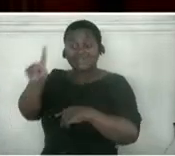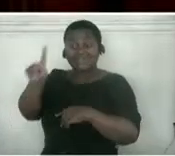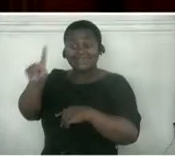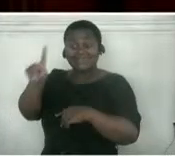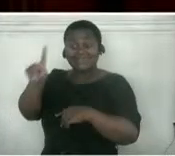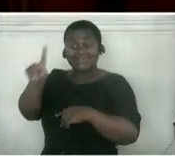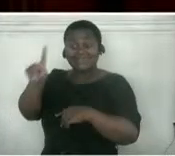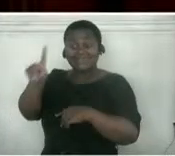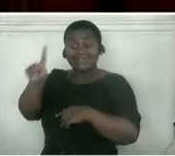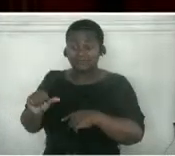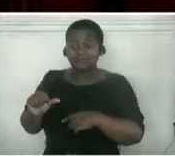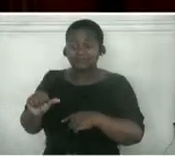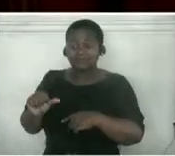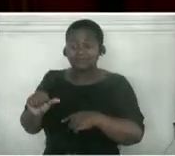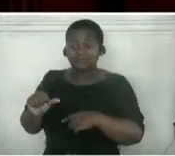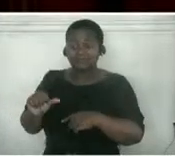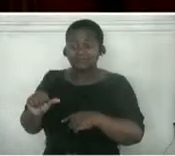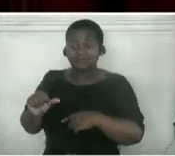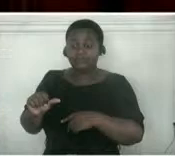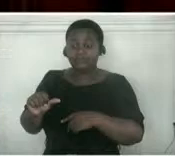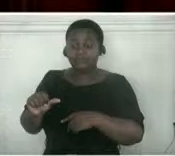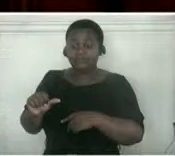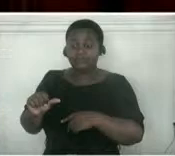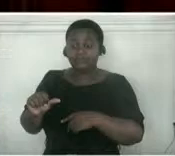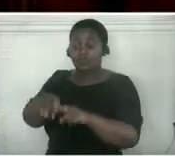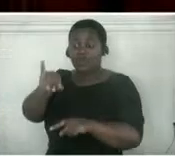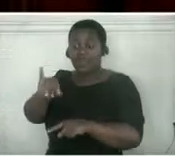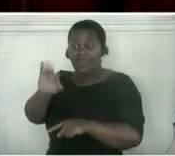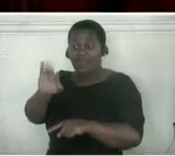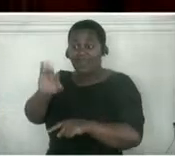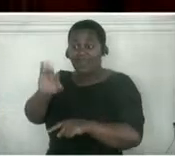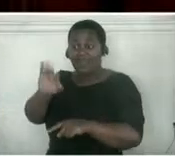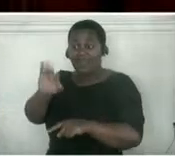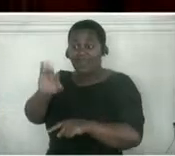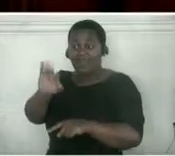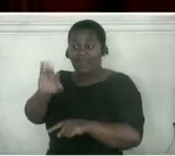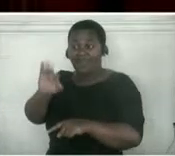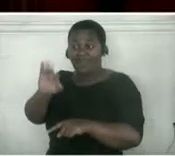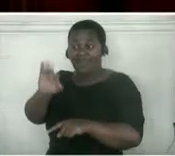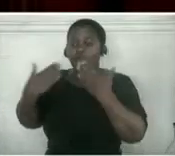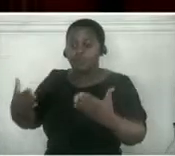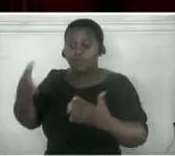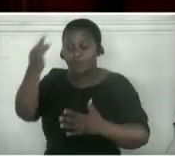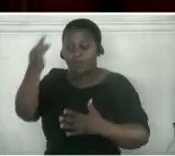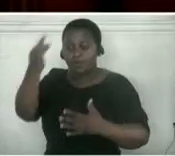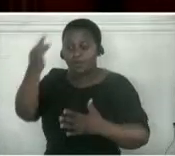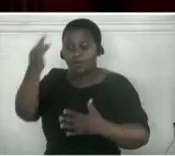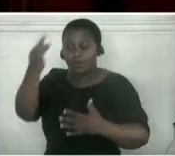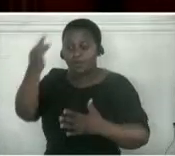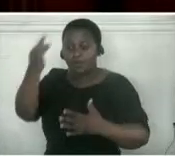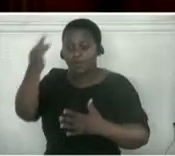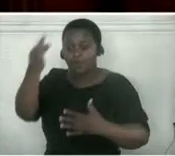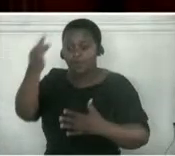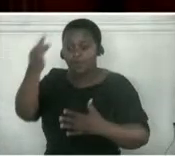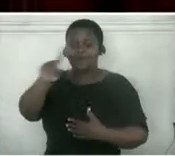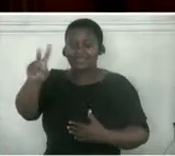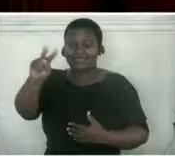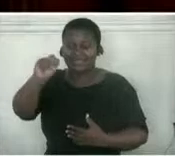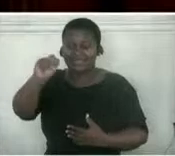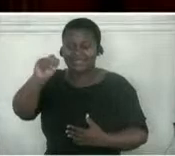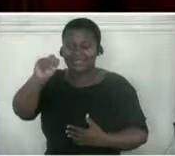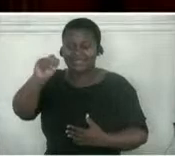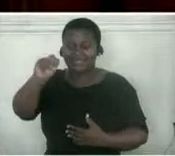to a certain extent ne-IFP, bawubonga uhulumeni waKwaZulu